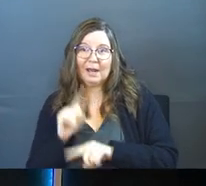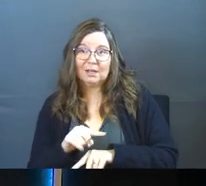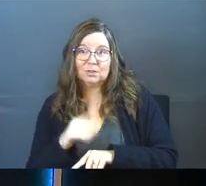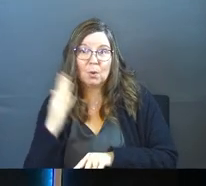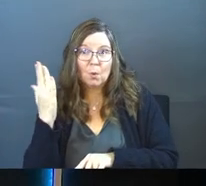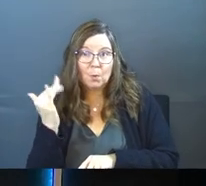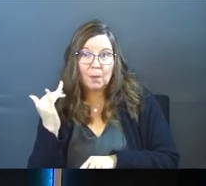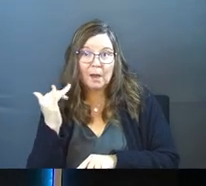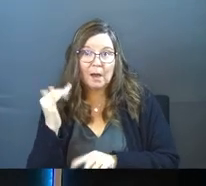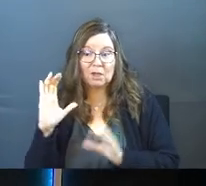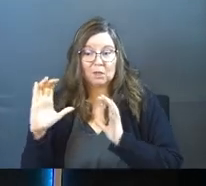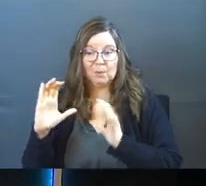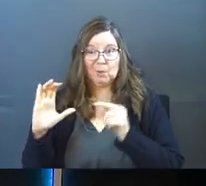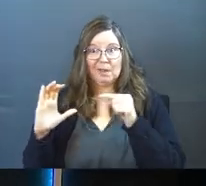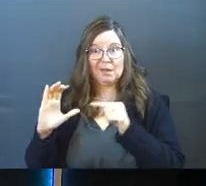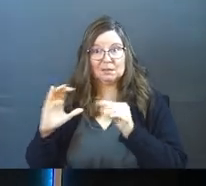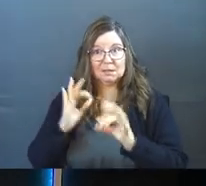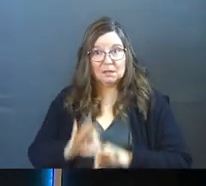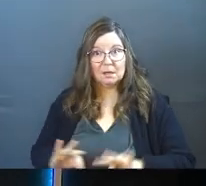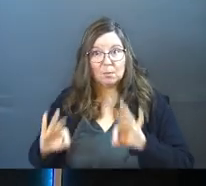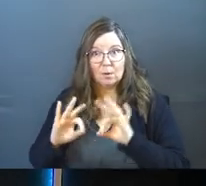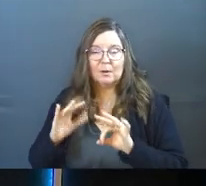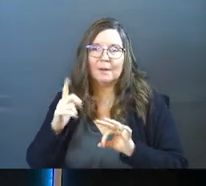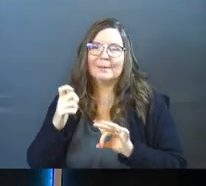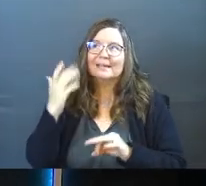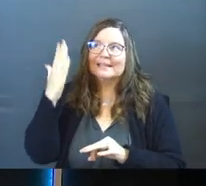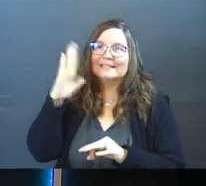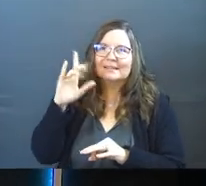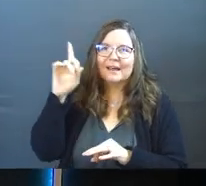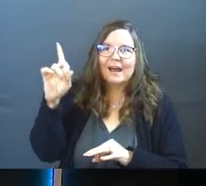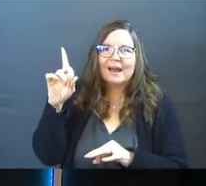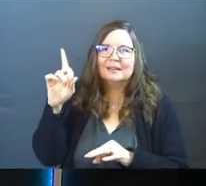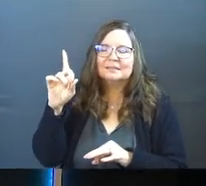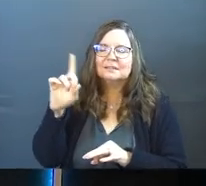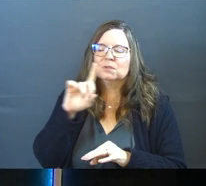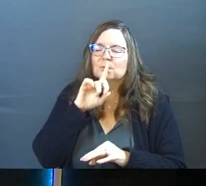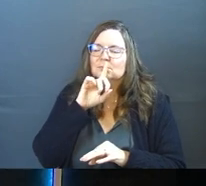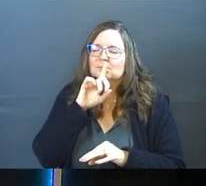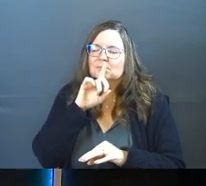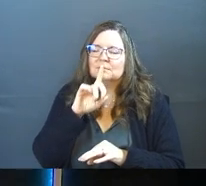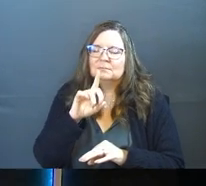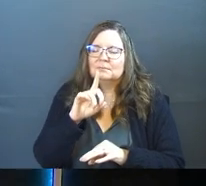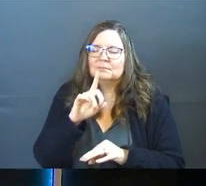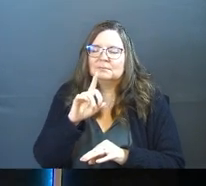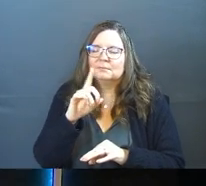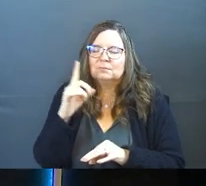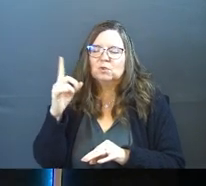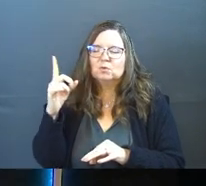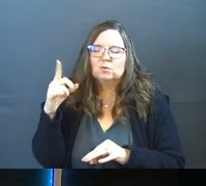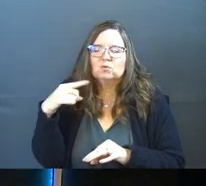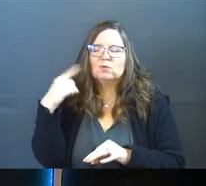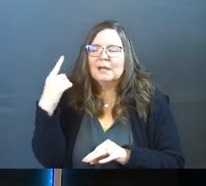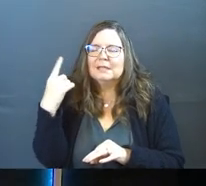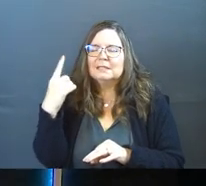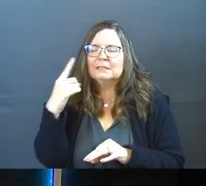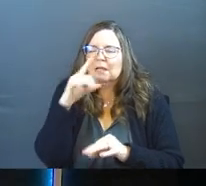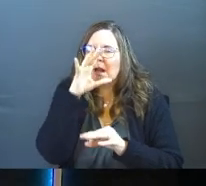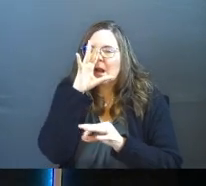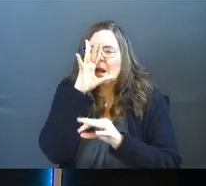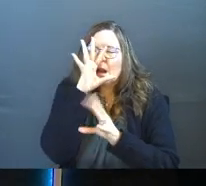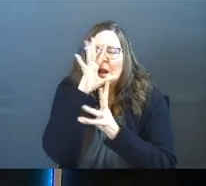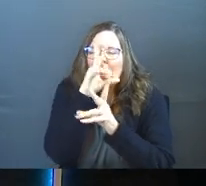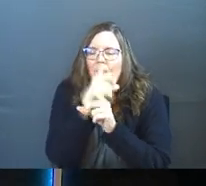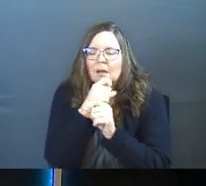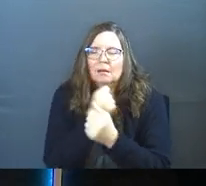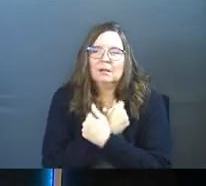this. Why is communication important? Because God is crazy, insanely, madly